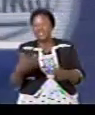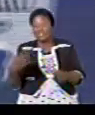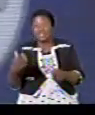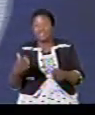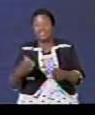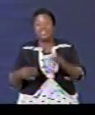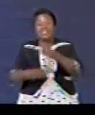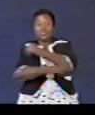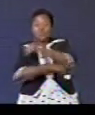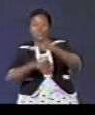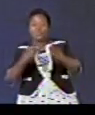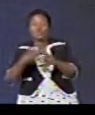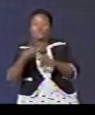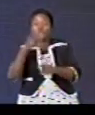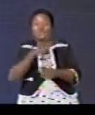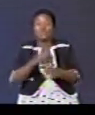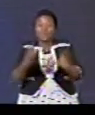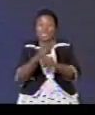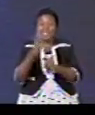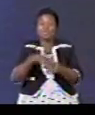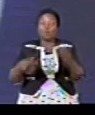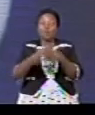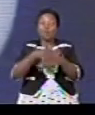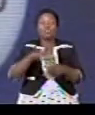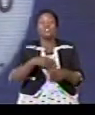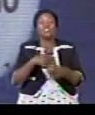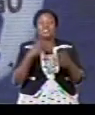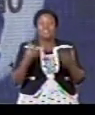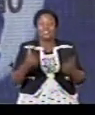stolen from you, you recover tonight.